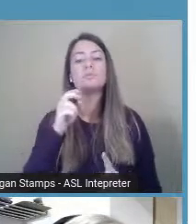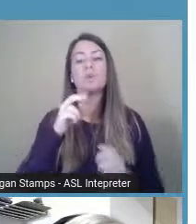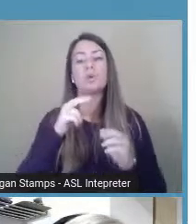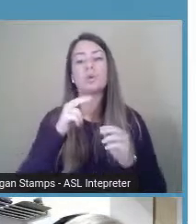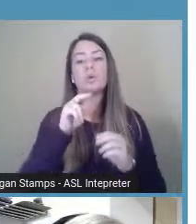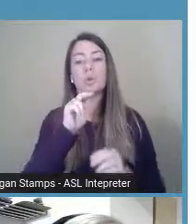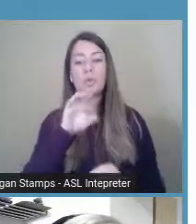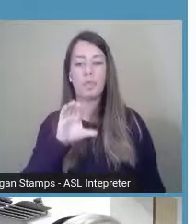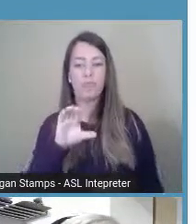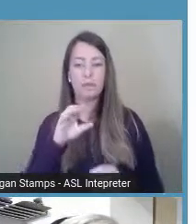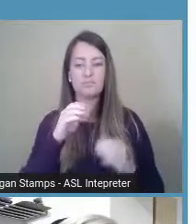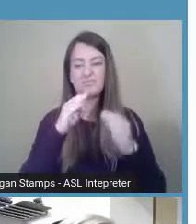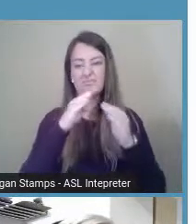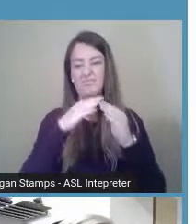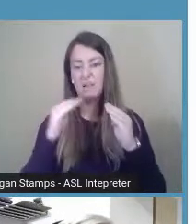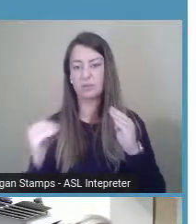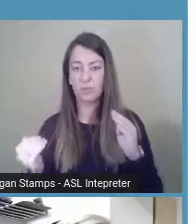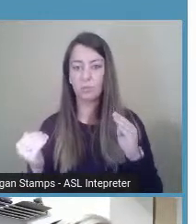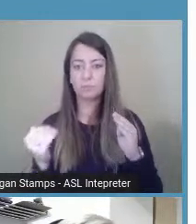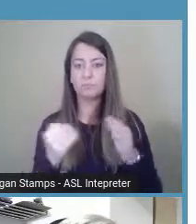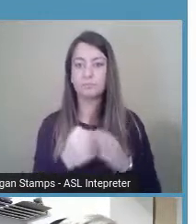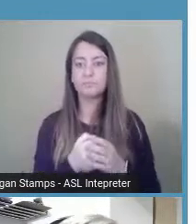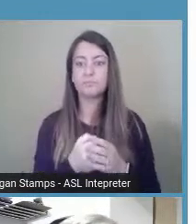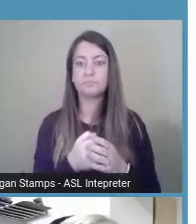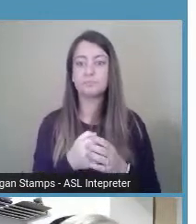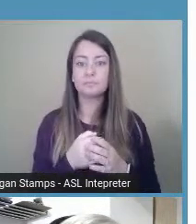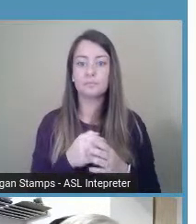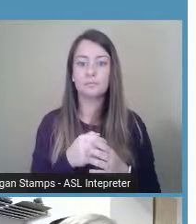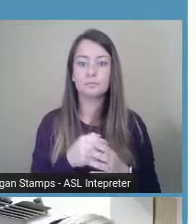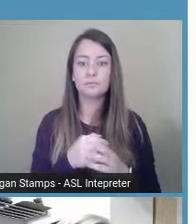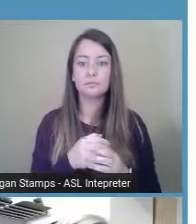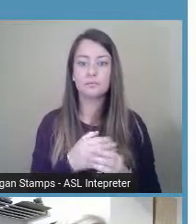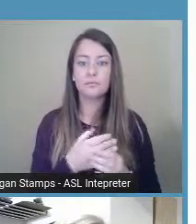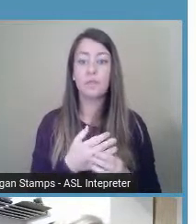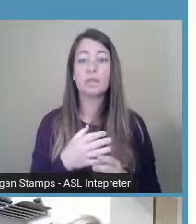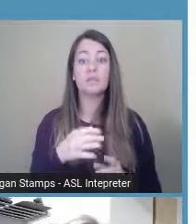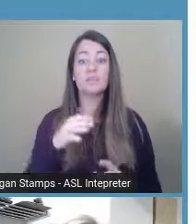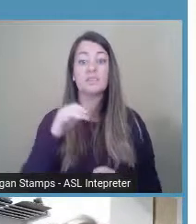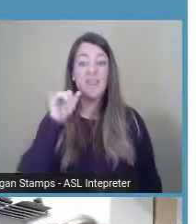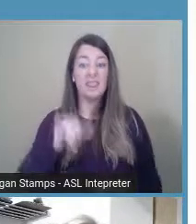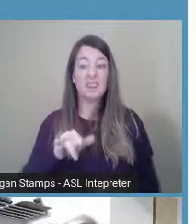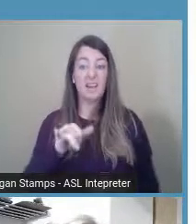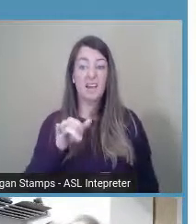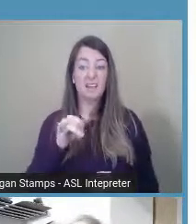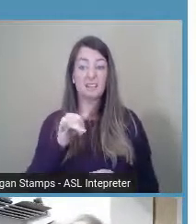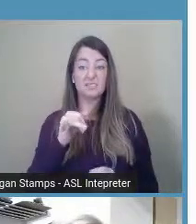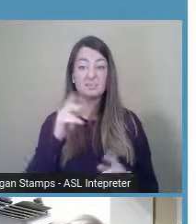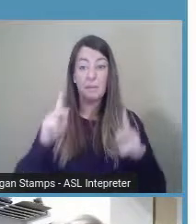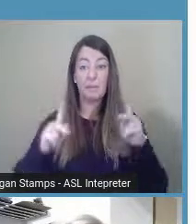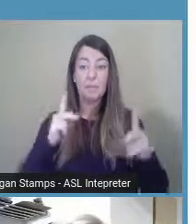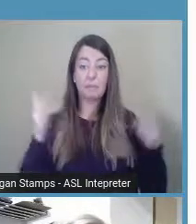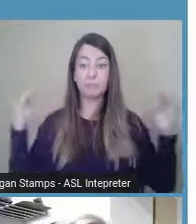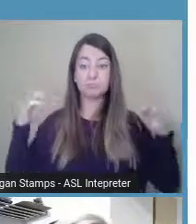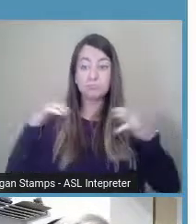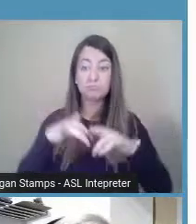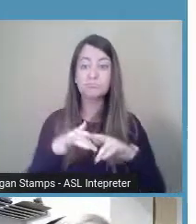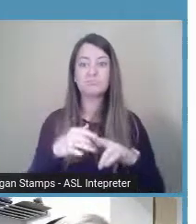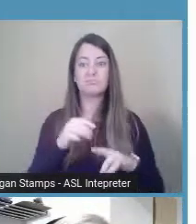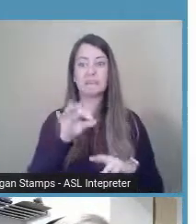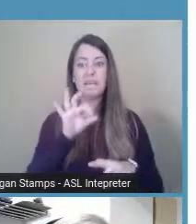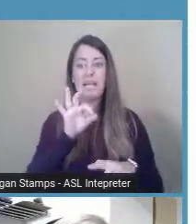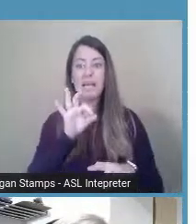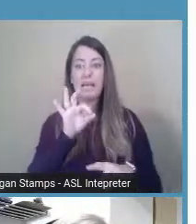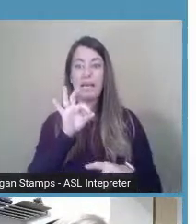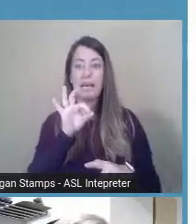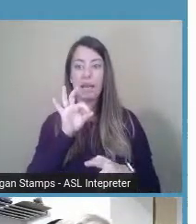and 21st centuries, both from the United States at large and art of significance to Western North Carolina and Southern